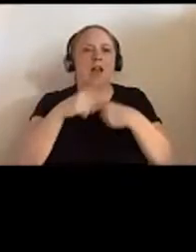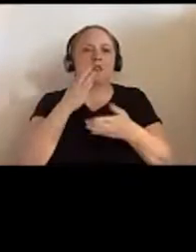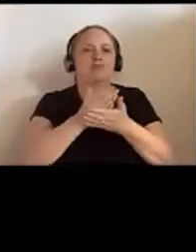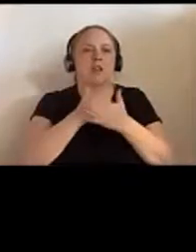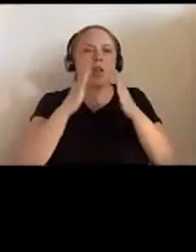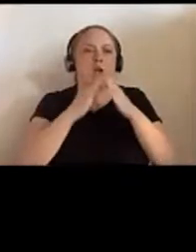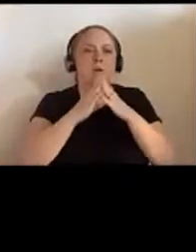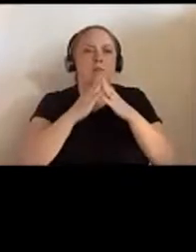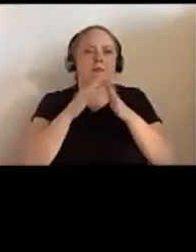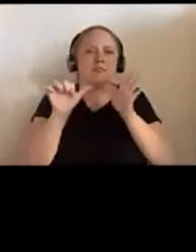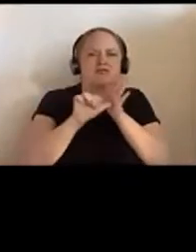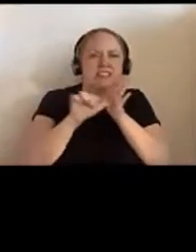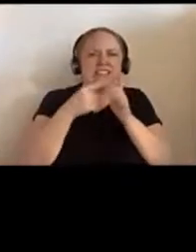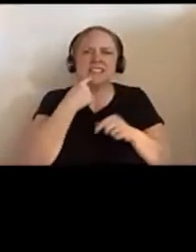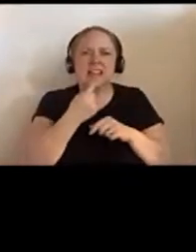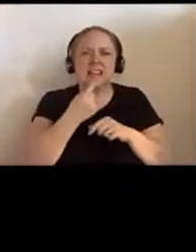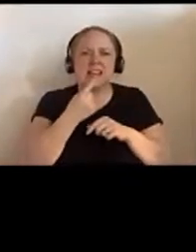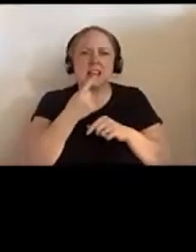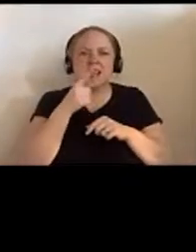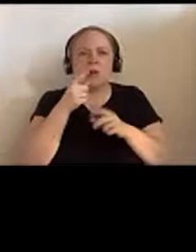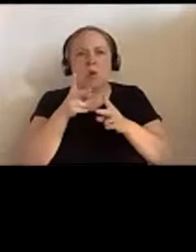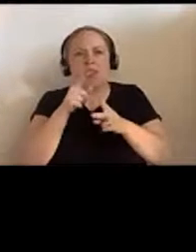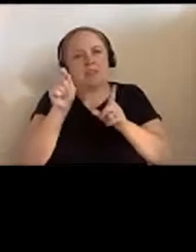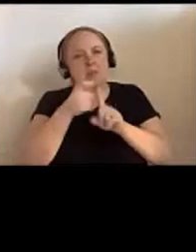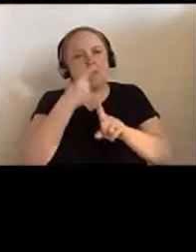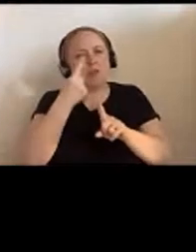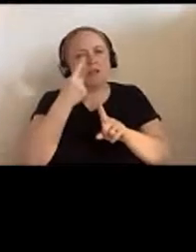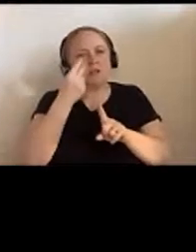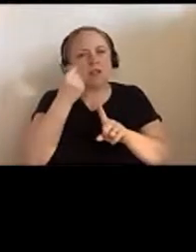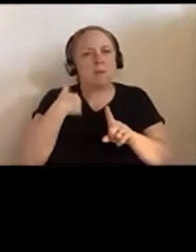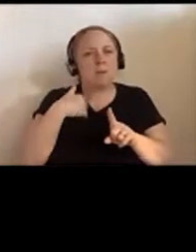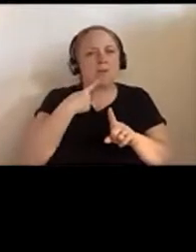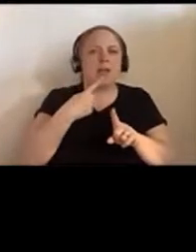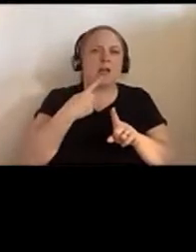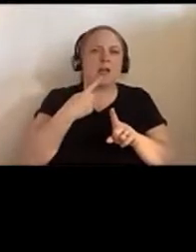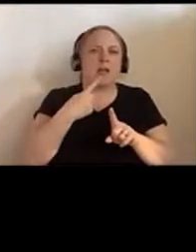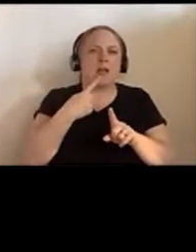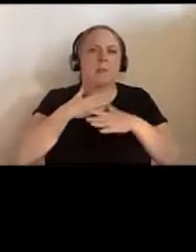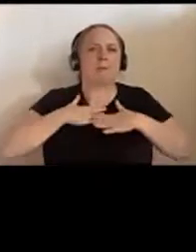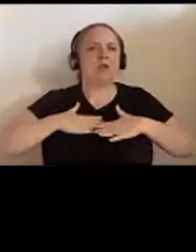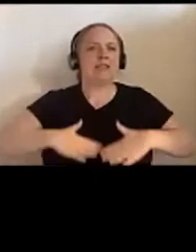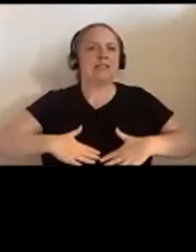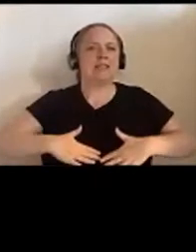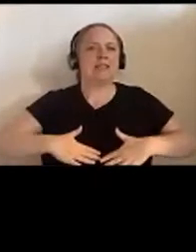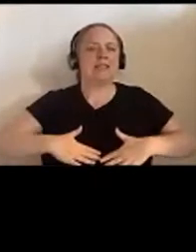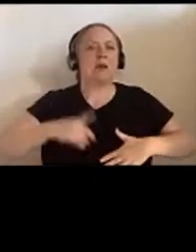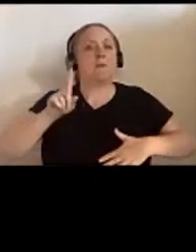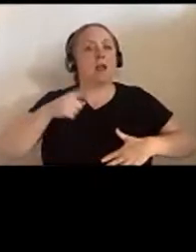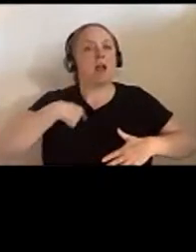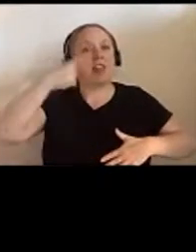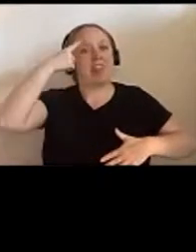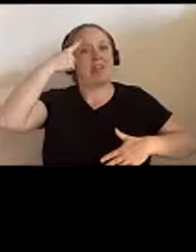say. In a way, that is the point. Some people say that is the body, but I think the body is